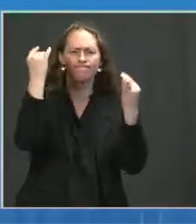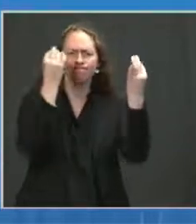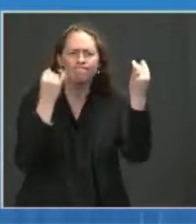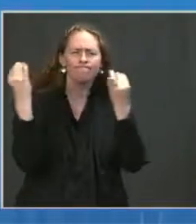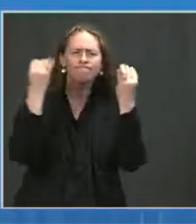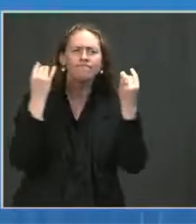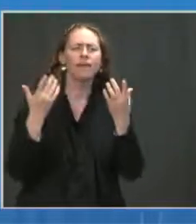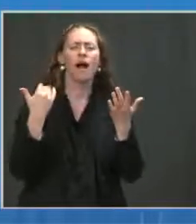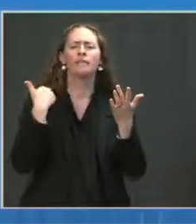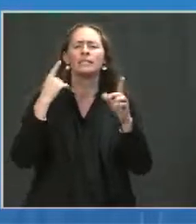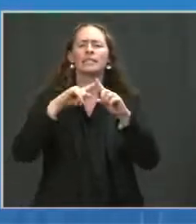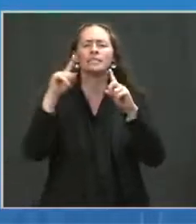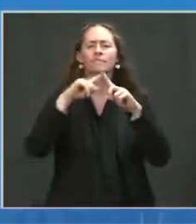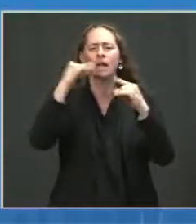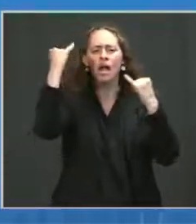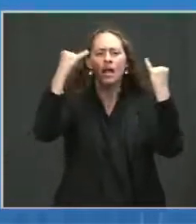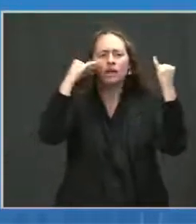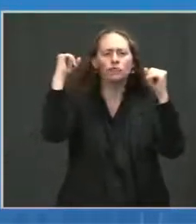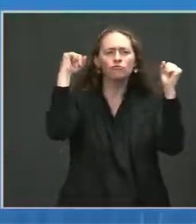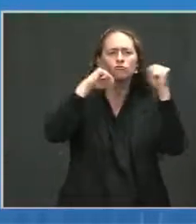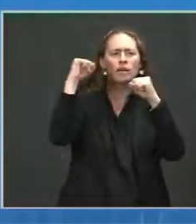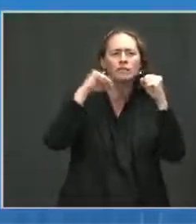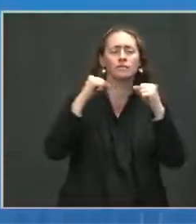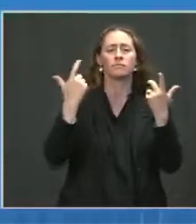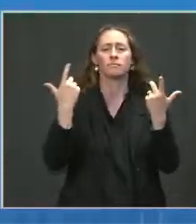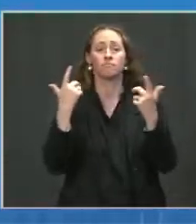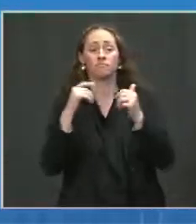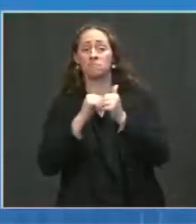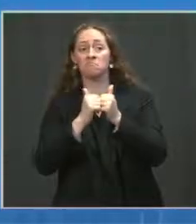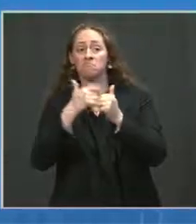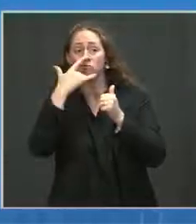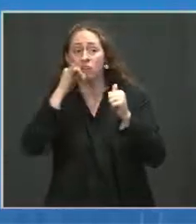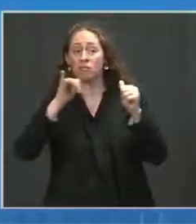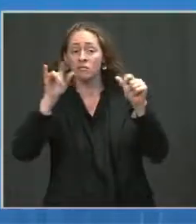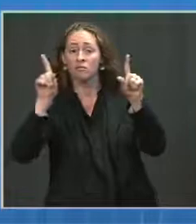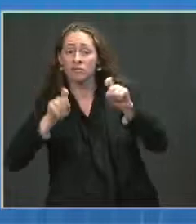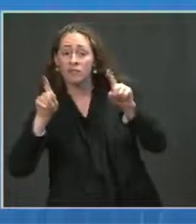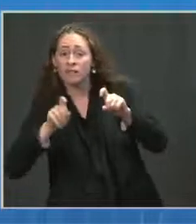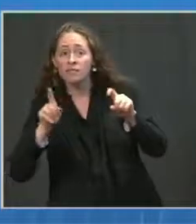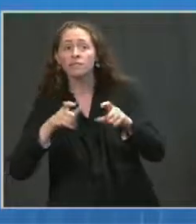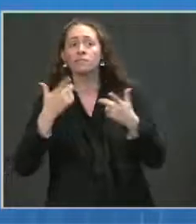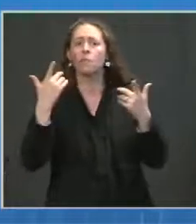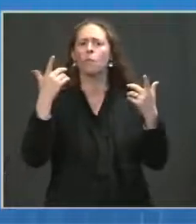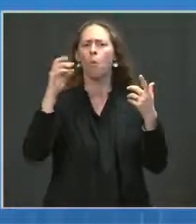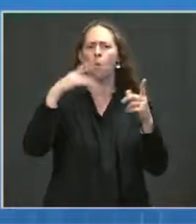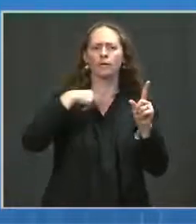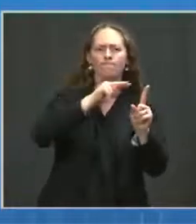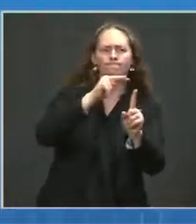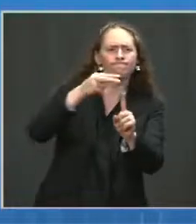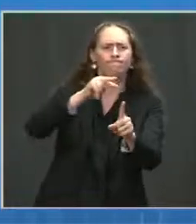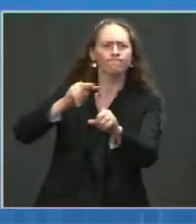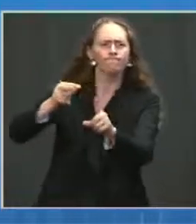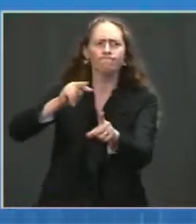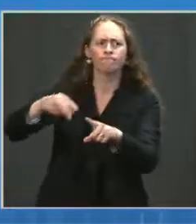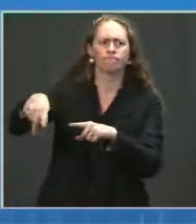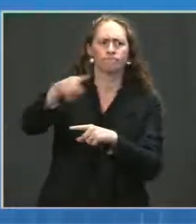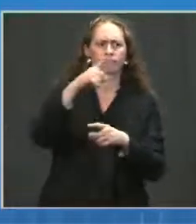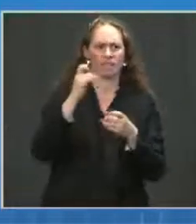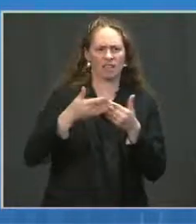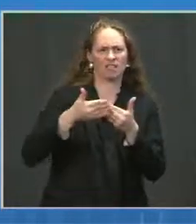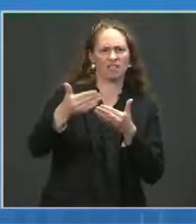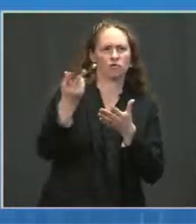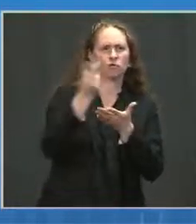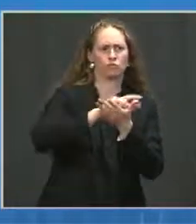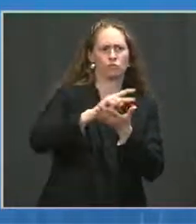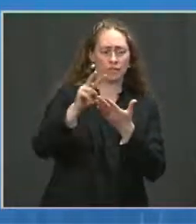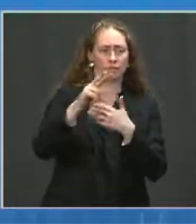strategies, including increased testing, contact tracing, and indoor mask wearing. And within 2 weeks, test positivity